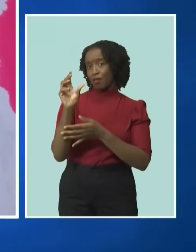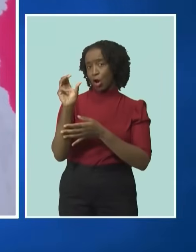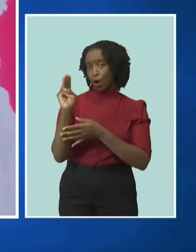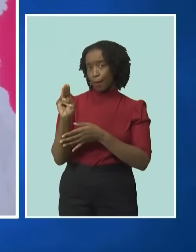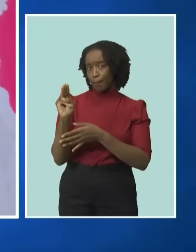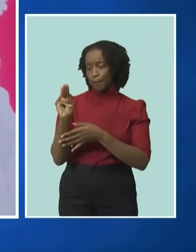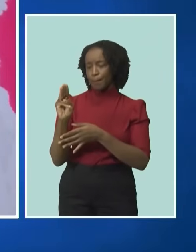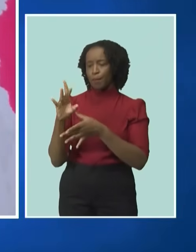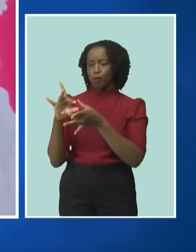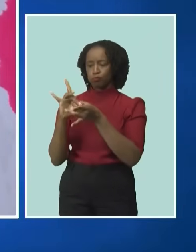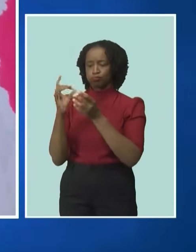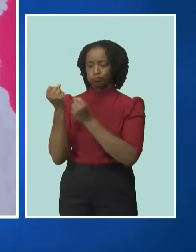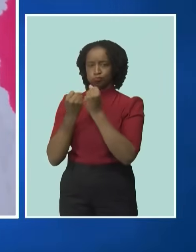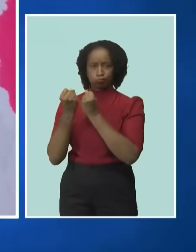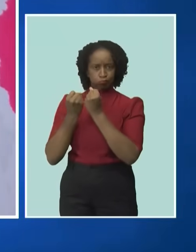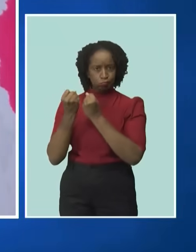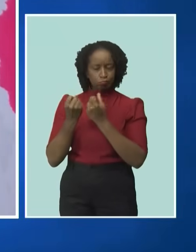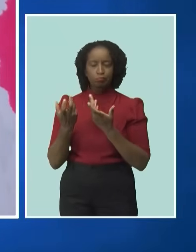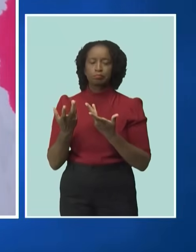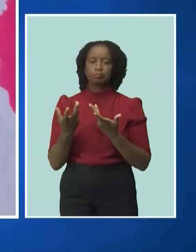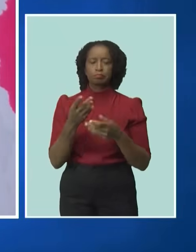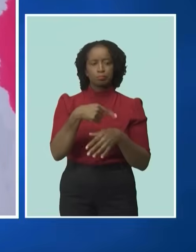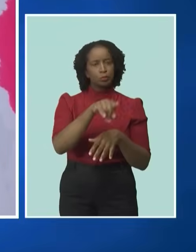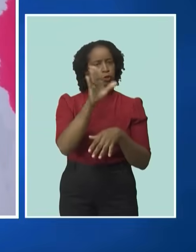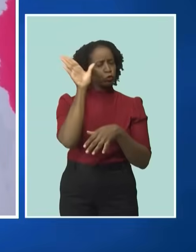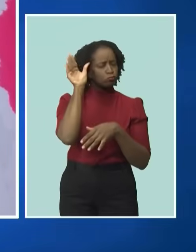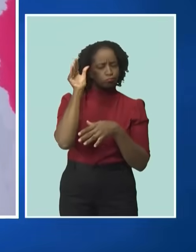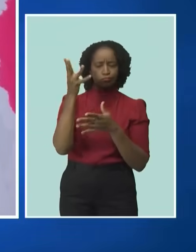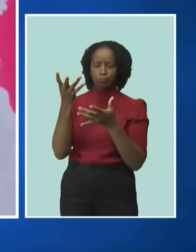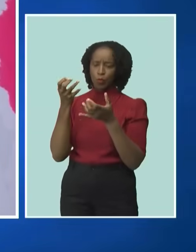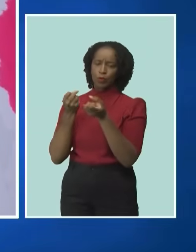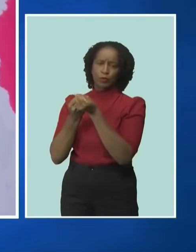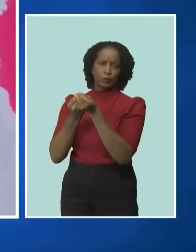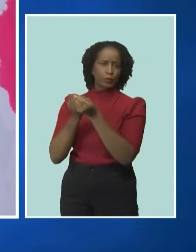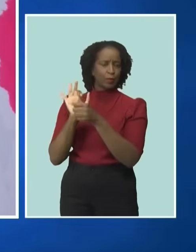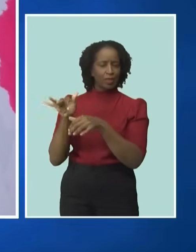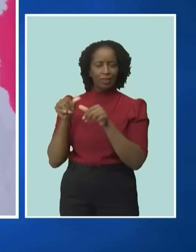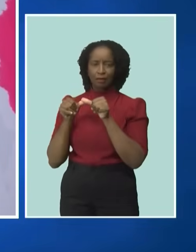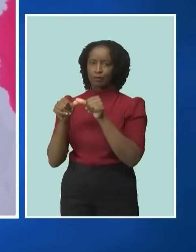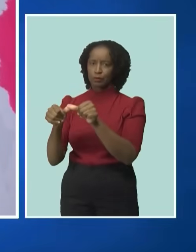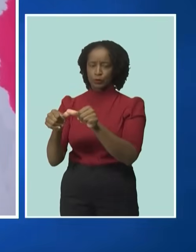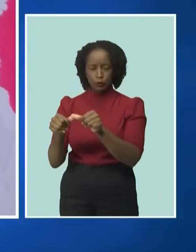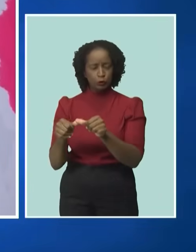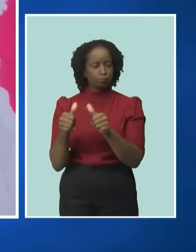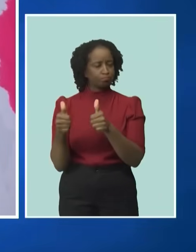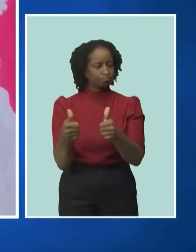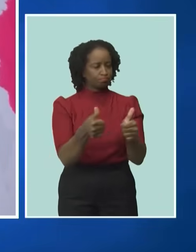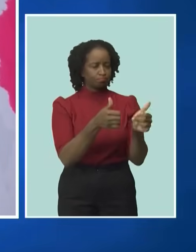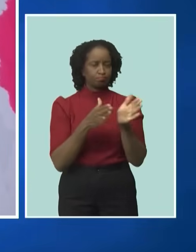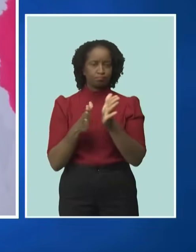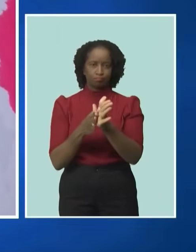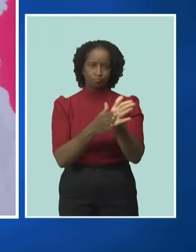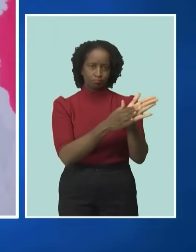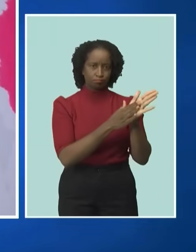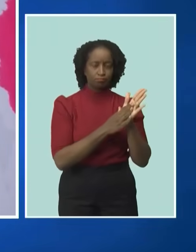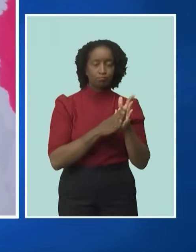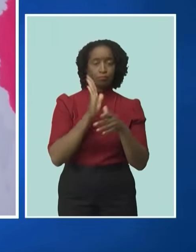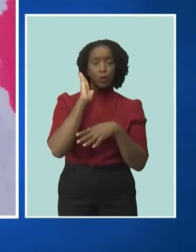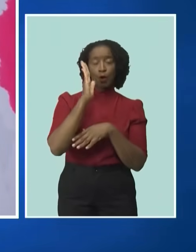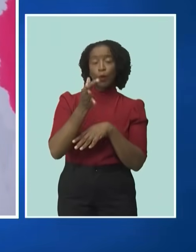togetherness. In a few days, Barbados will